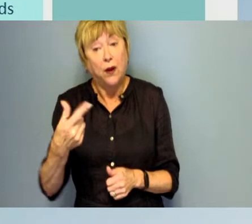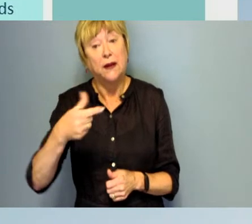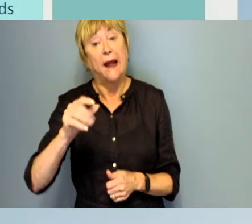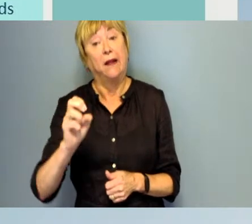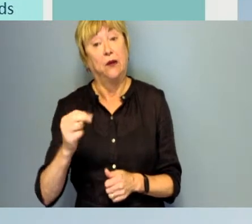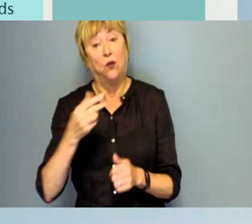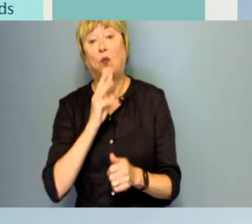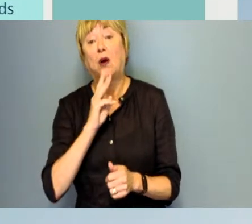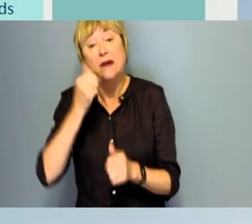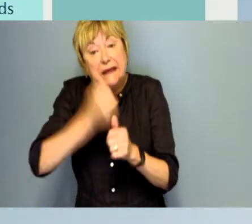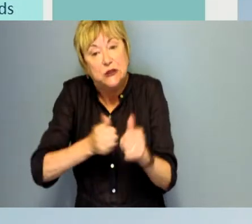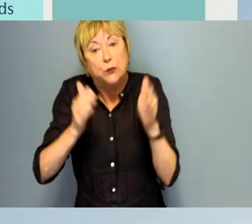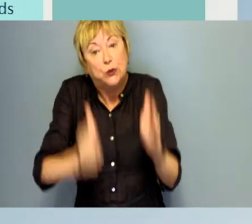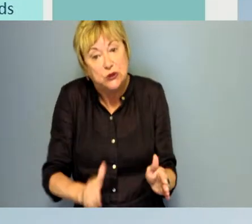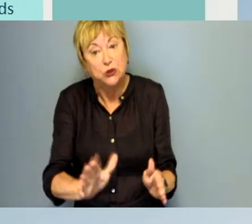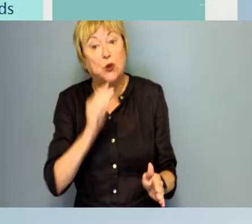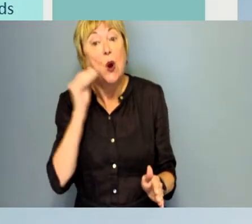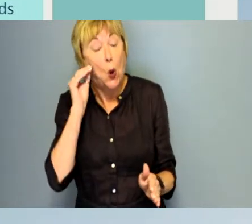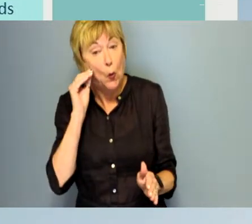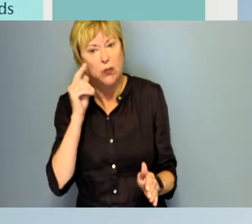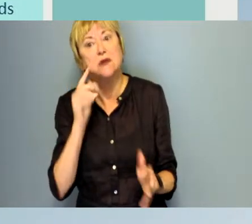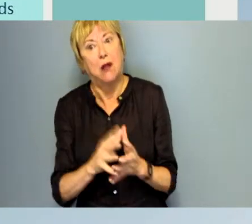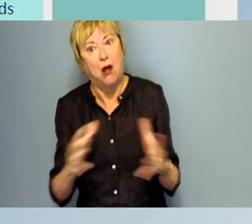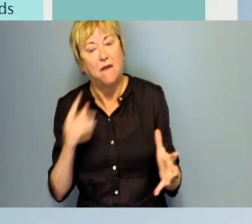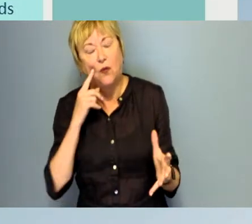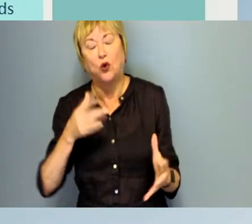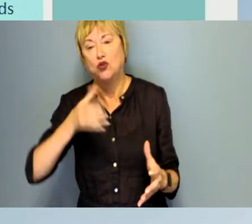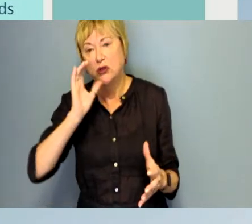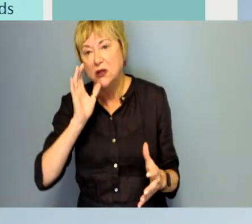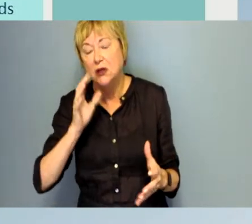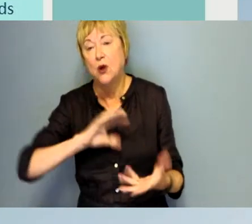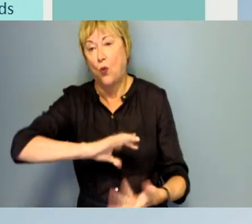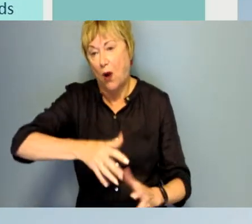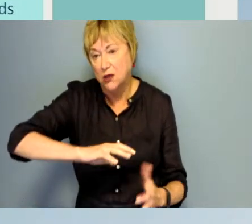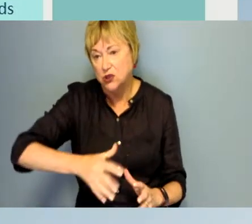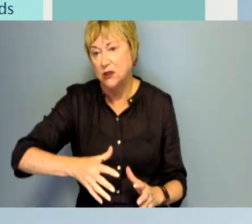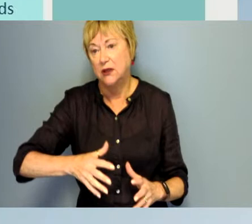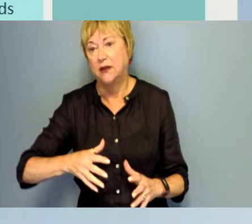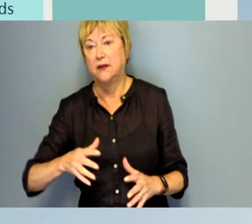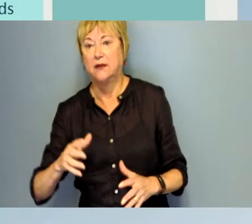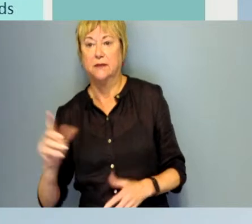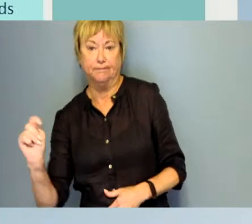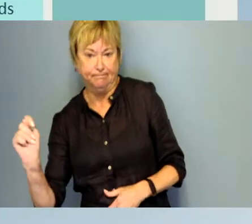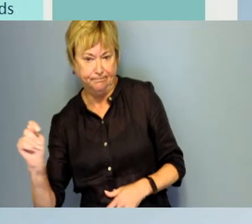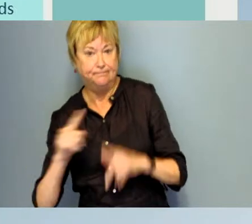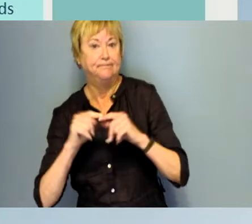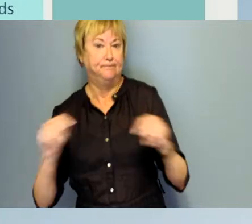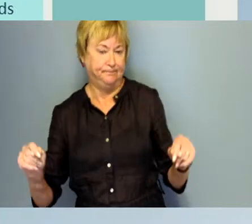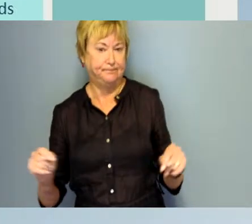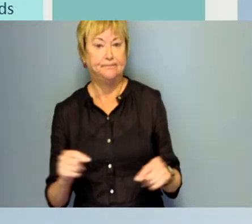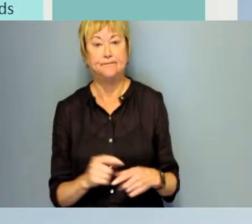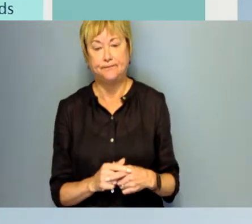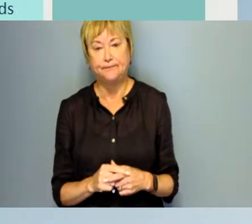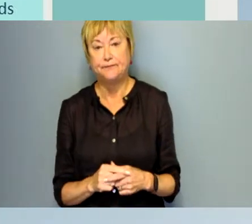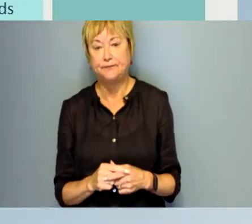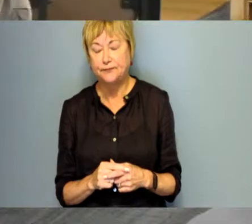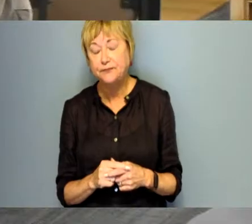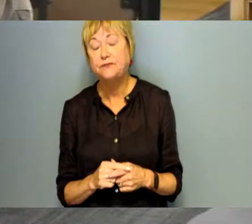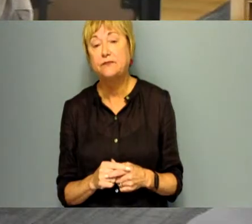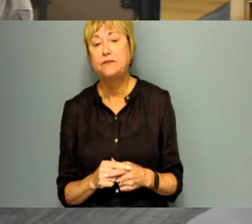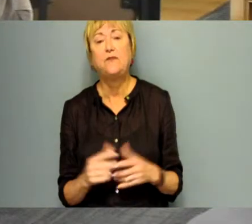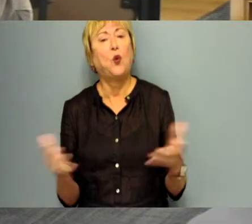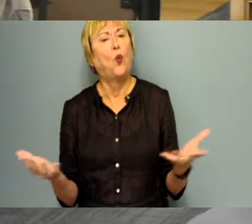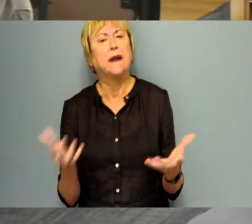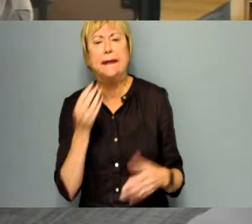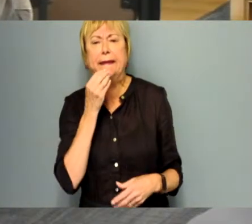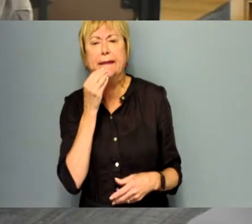which is a lot, but that's for drinking, washing, facilities if you needed to use the facilities. What are you going to eat?